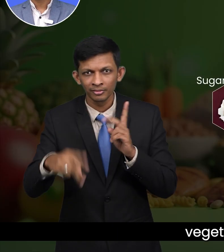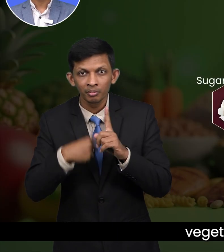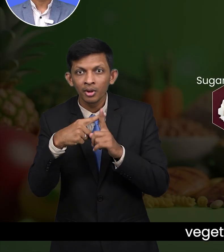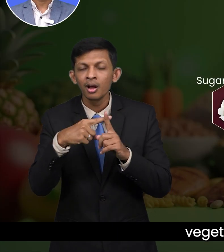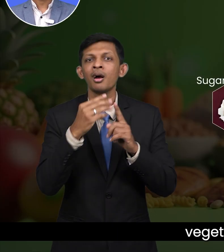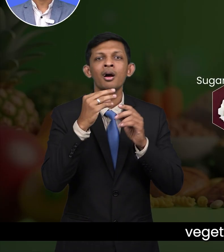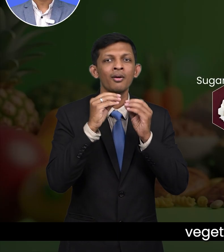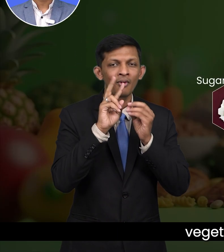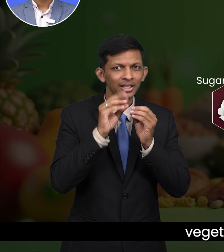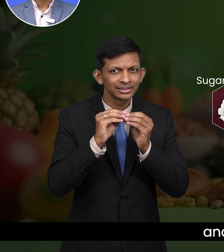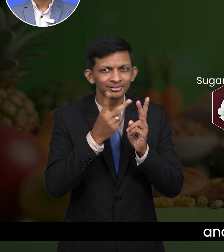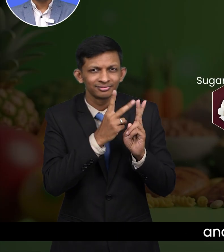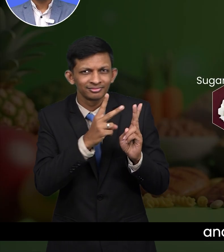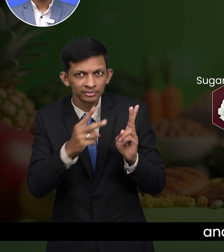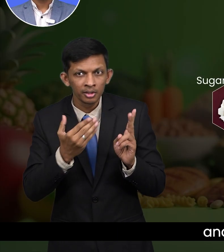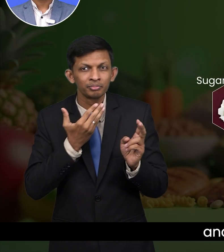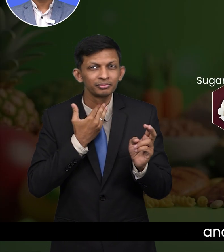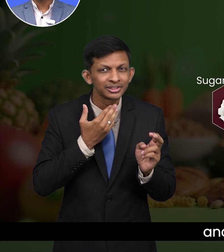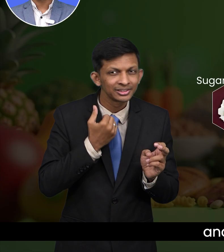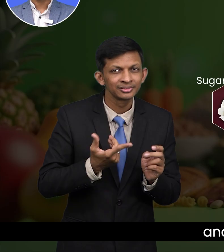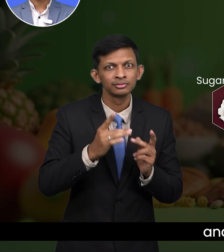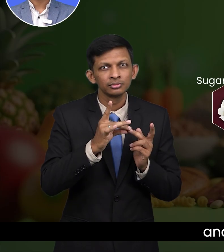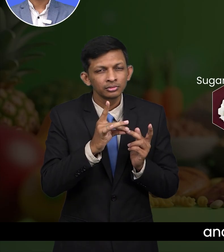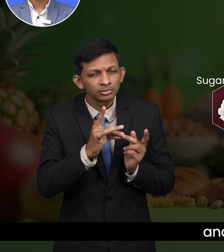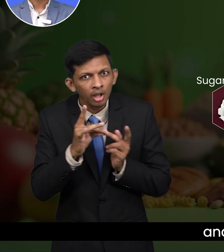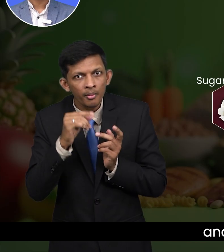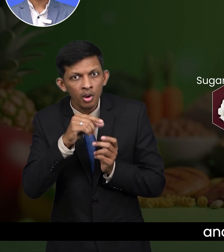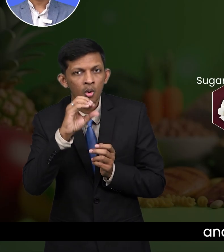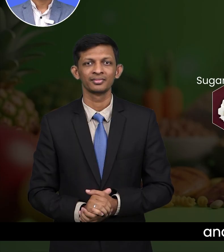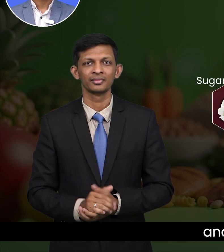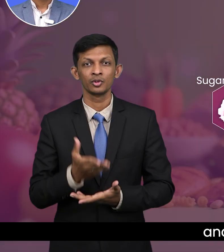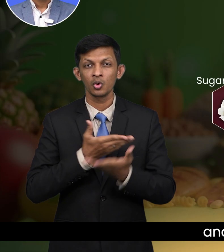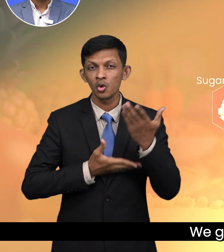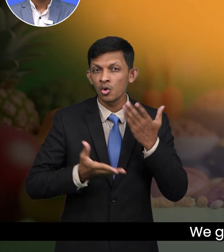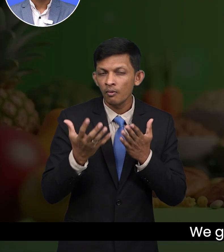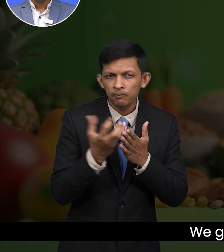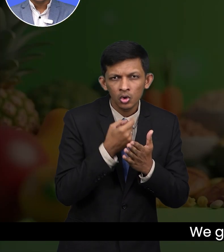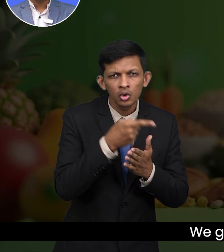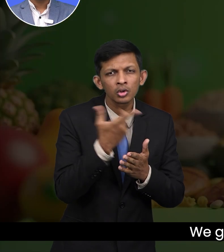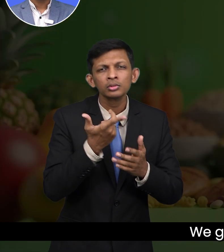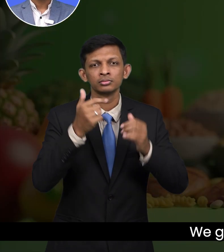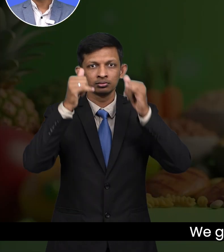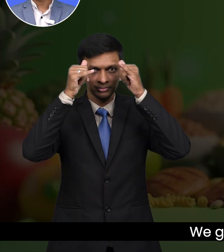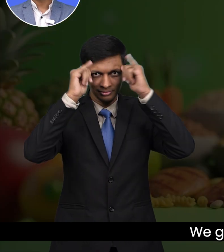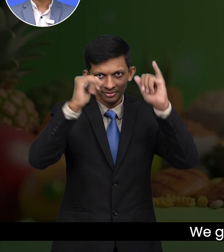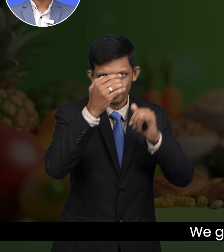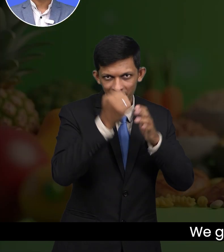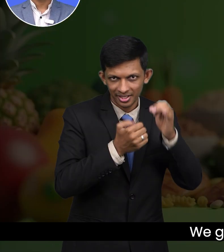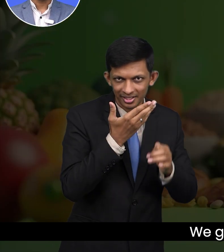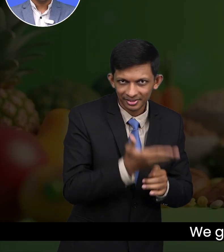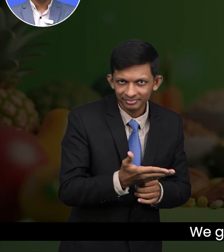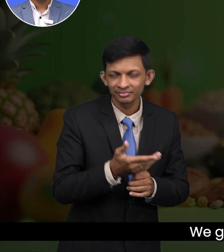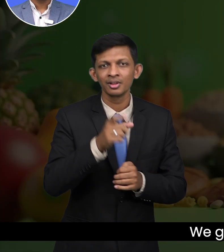sugar, spices, and oils from plants. We get milk,